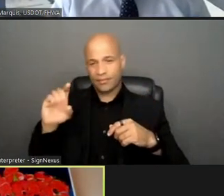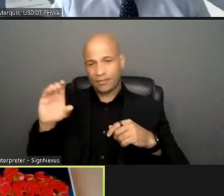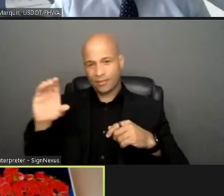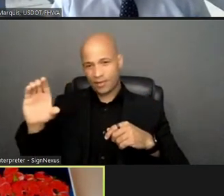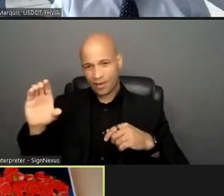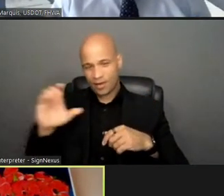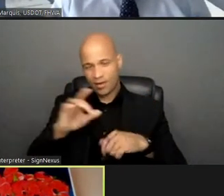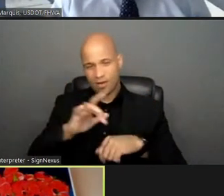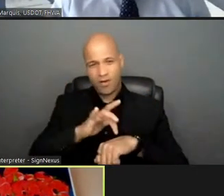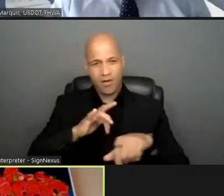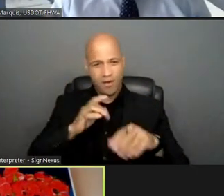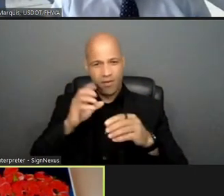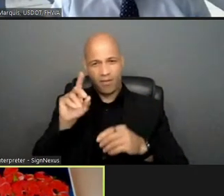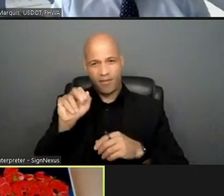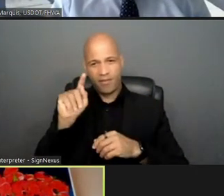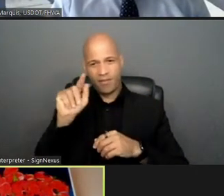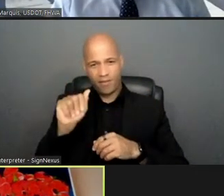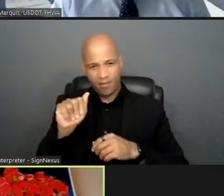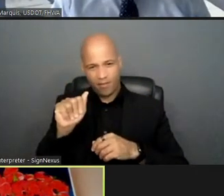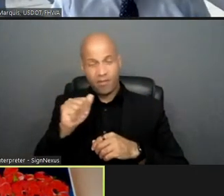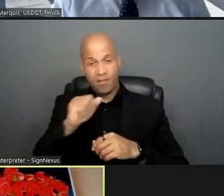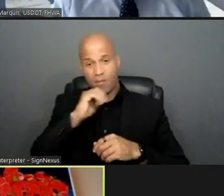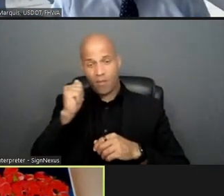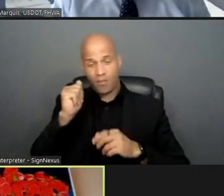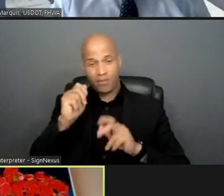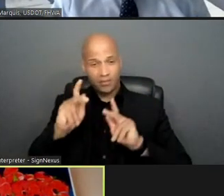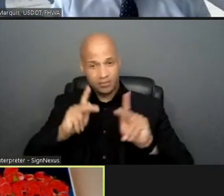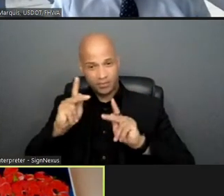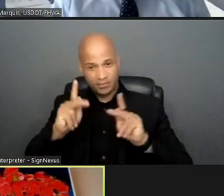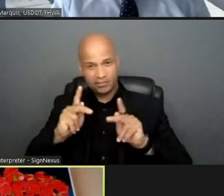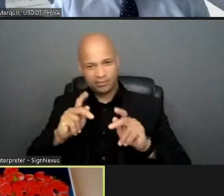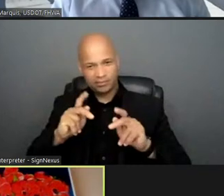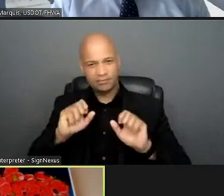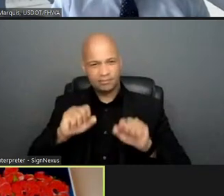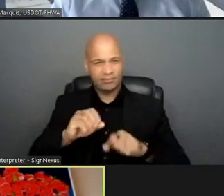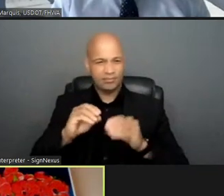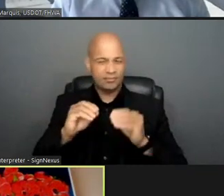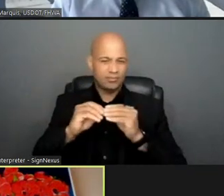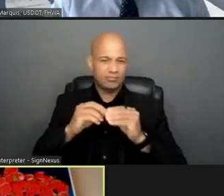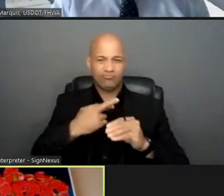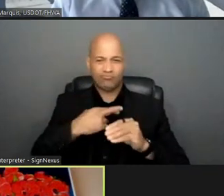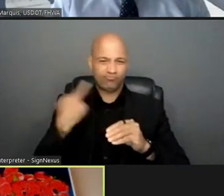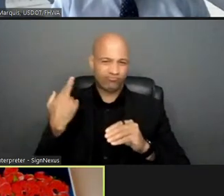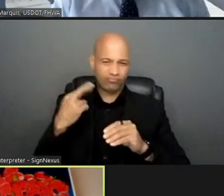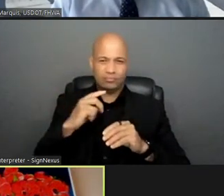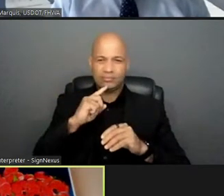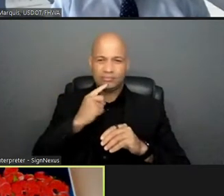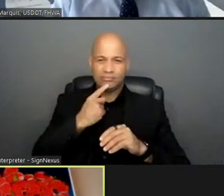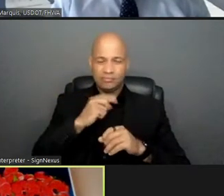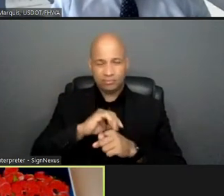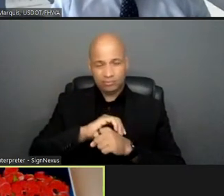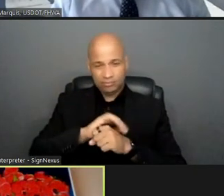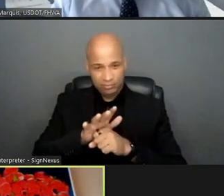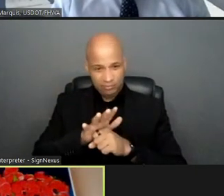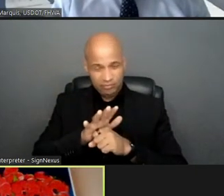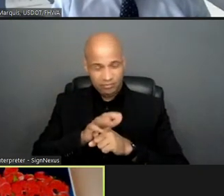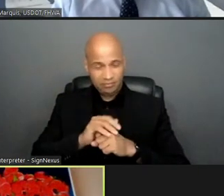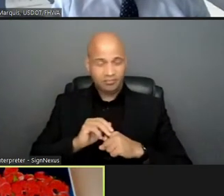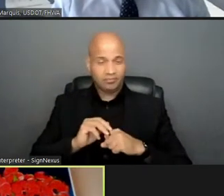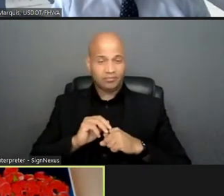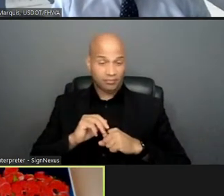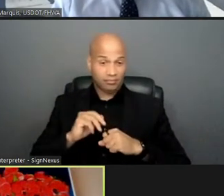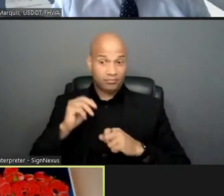suggests older people are twice as likely to have serious covid-19 illness this may be because as people age